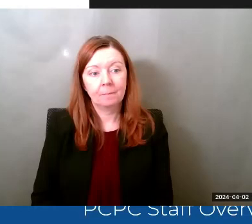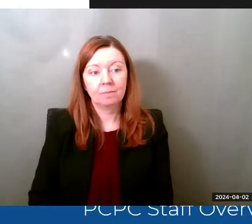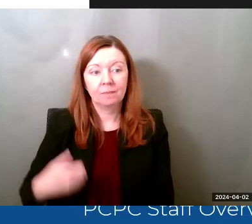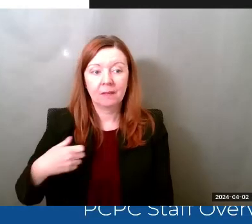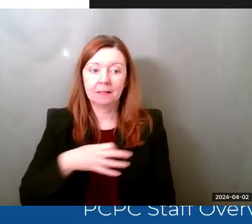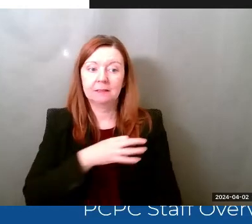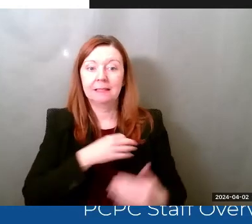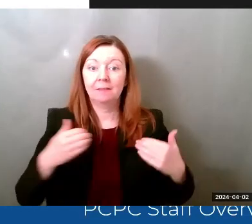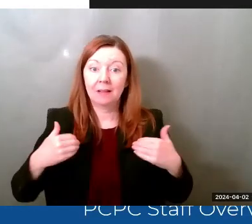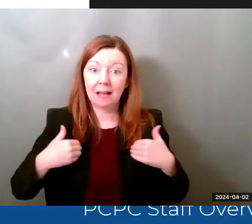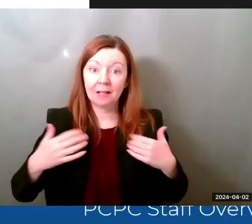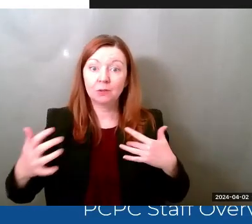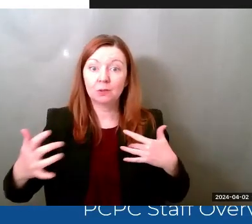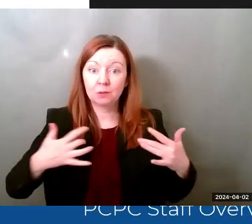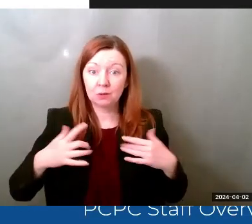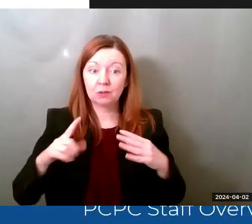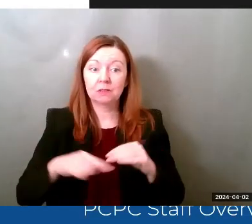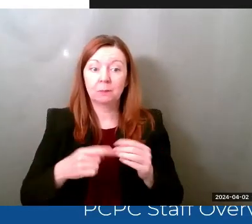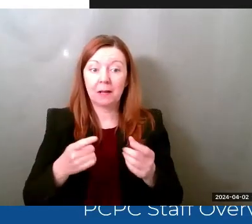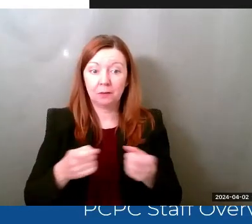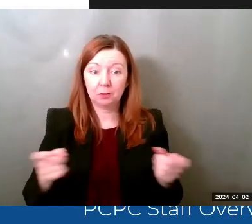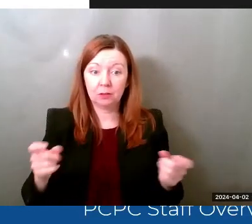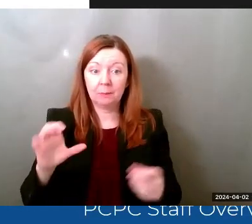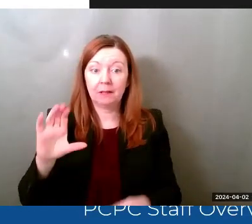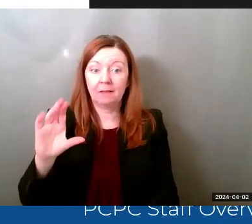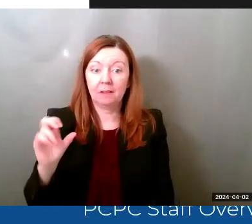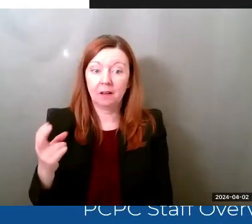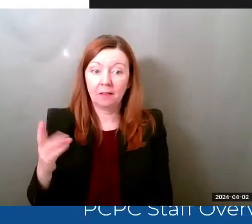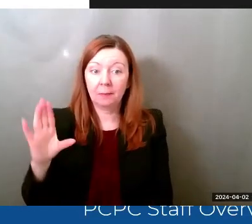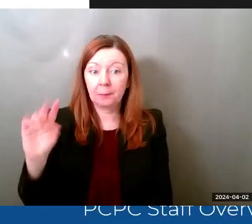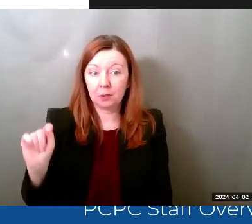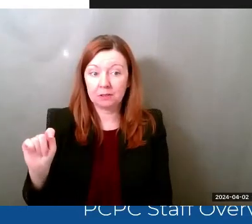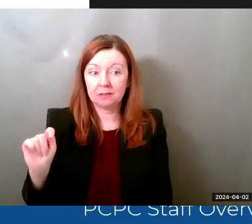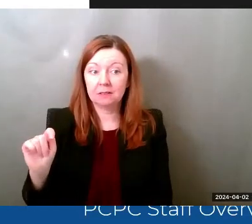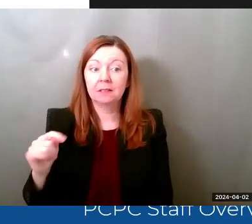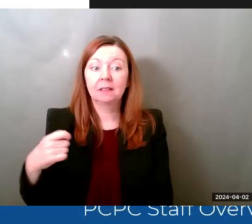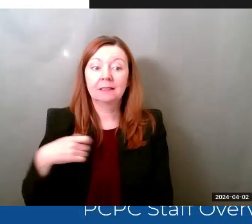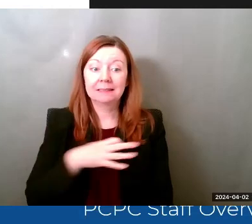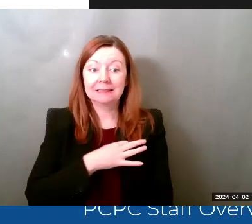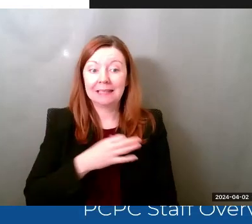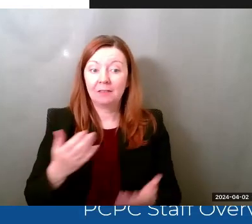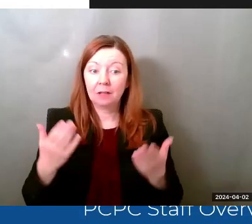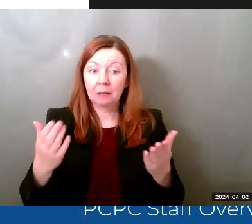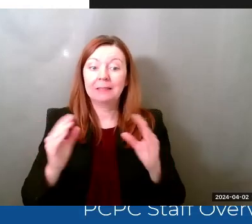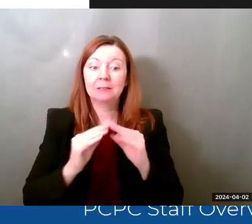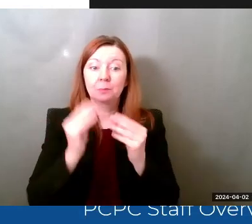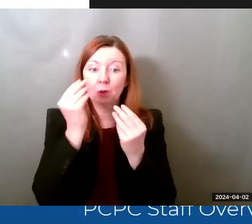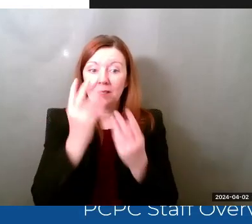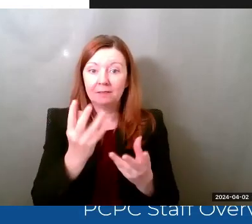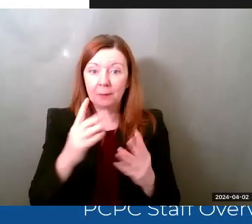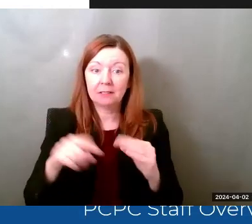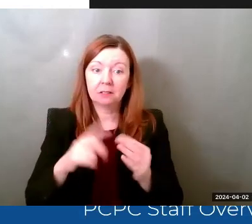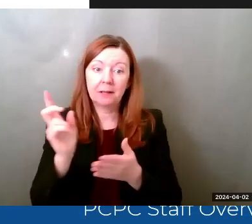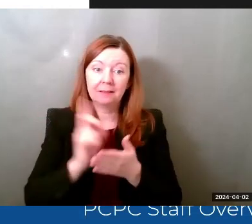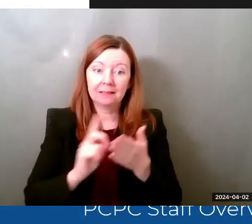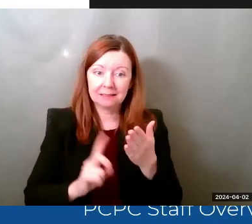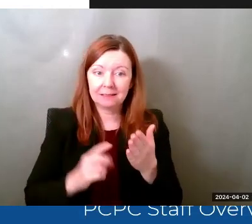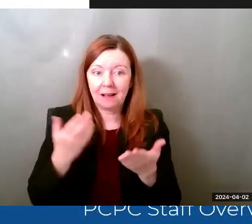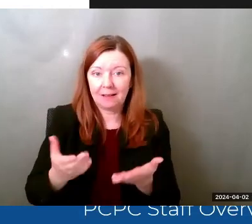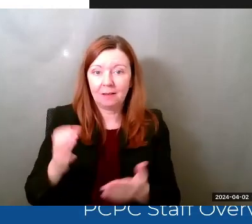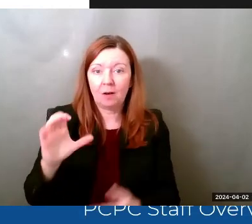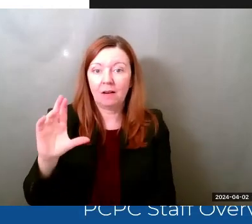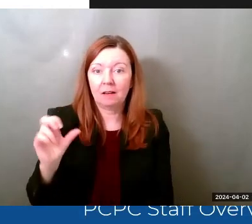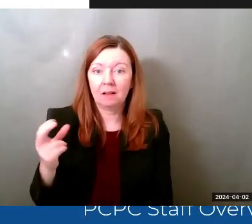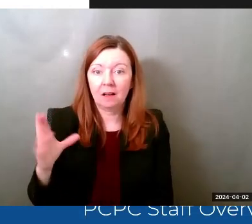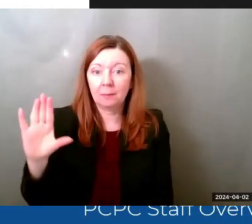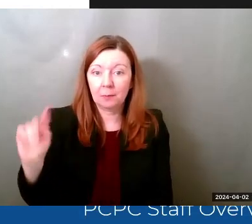Staff has concerns about the treatment of Cuthbert Street. Staff recommends more information about the design of Cuthbert Street,